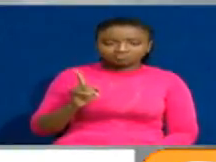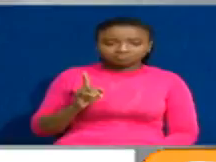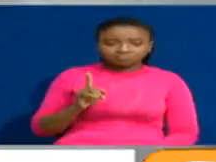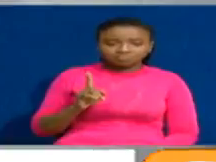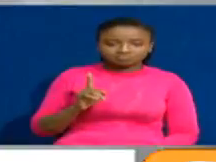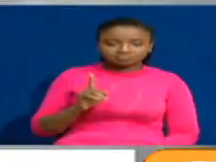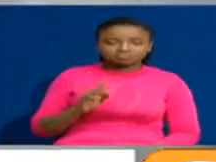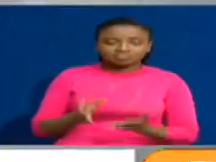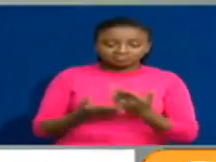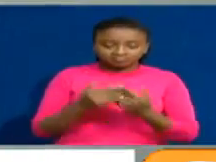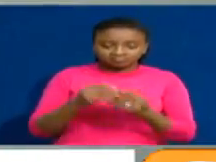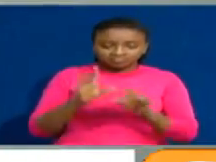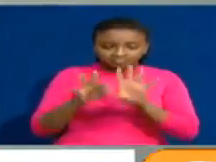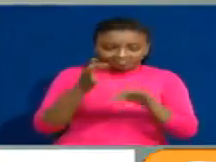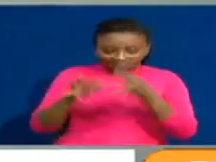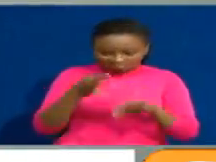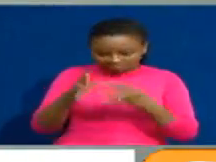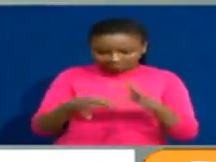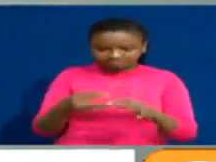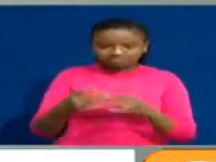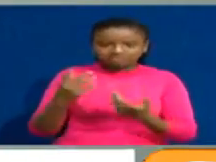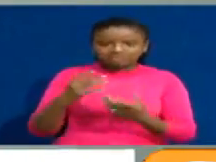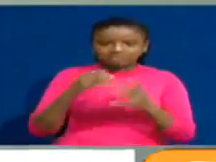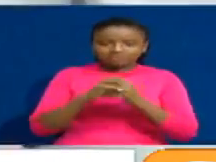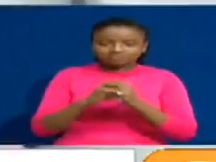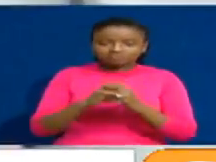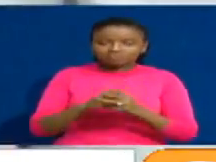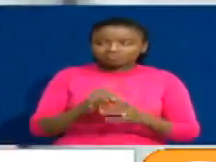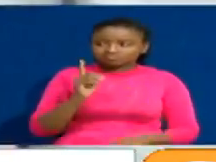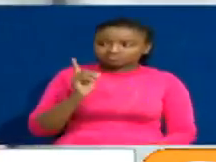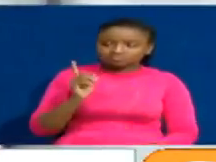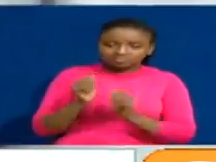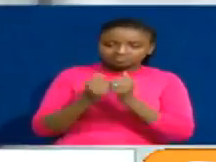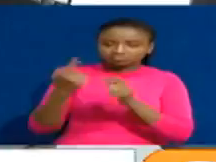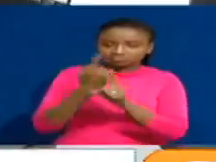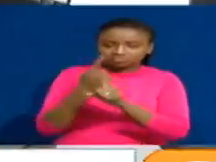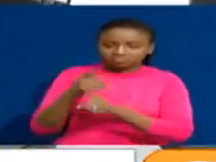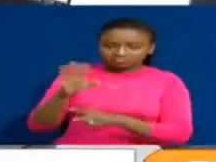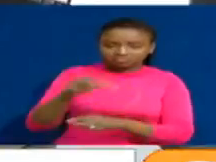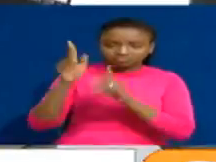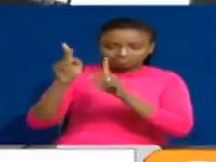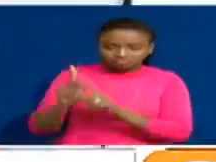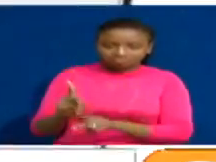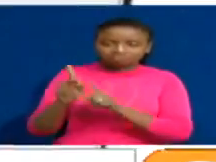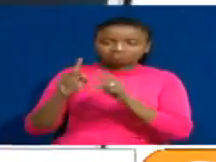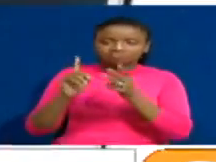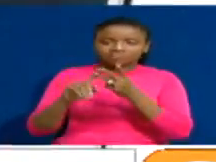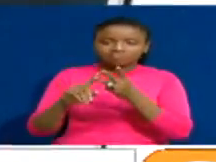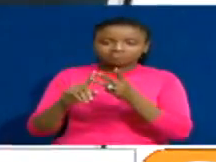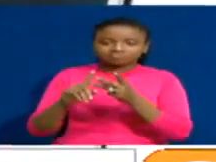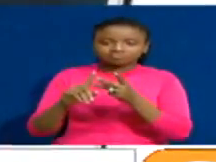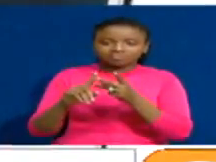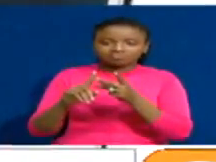The genomic sequencing is also carried out at other sites in KEMRI Kilifi and KEMRI Kisumu, as well as other private labs. The